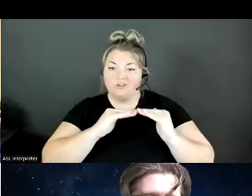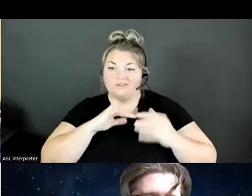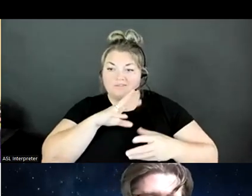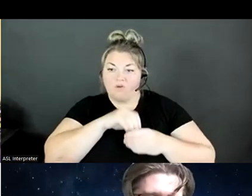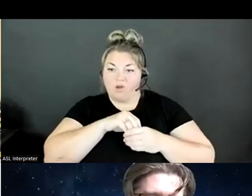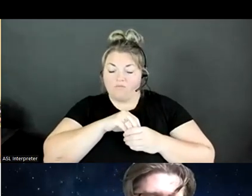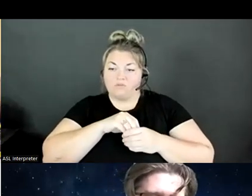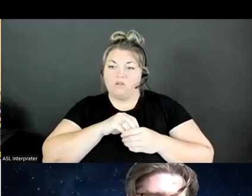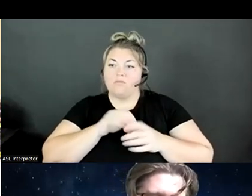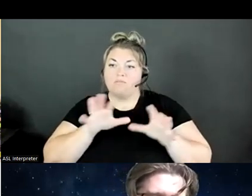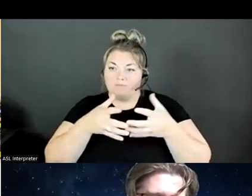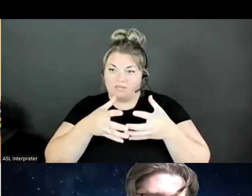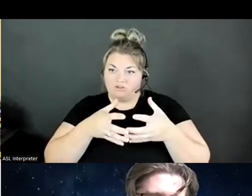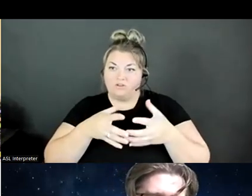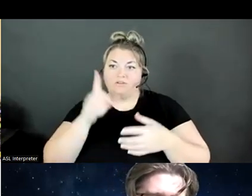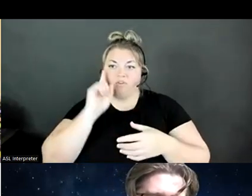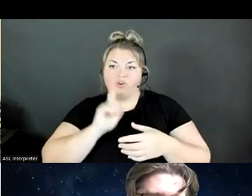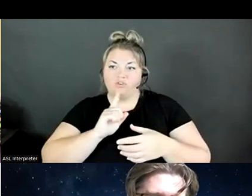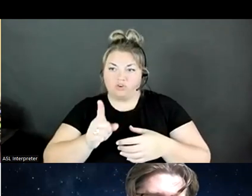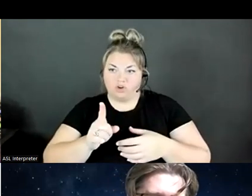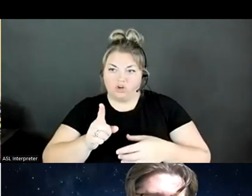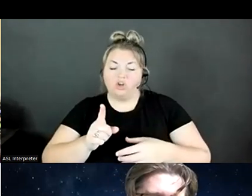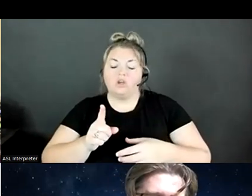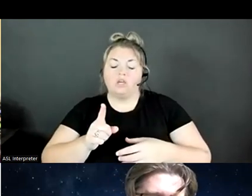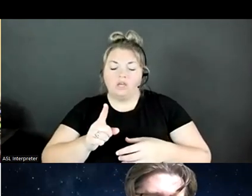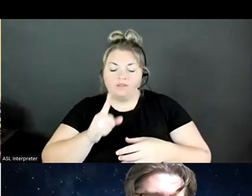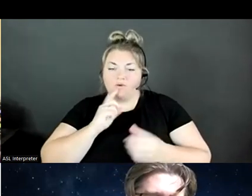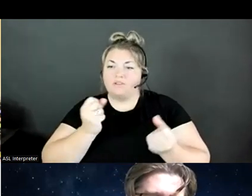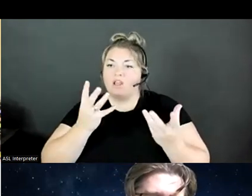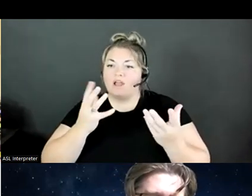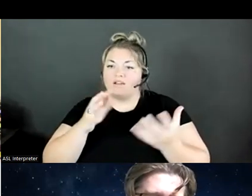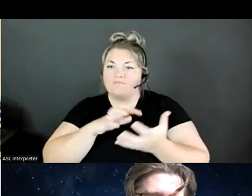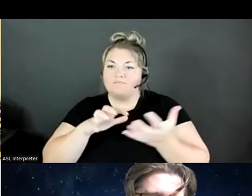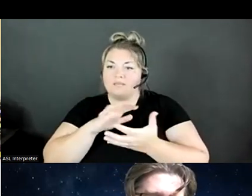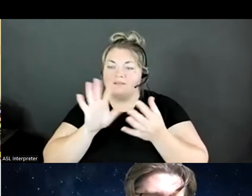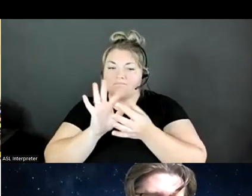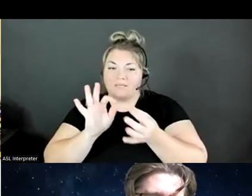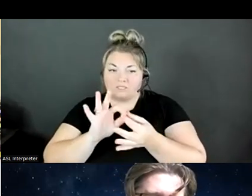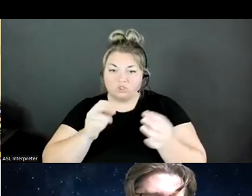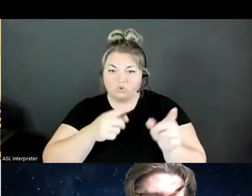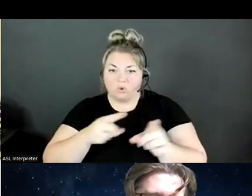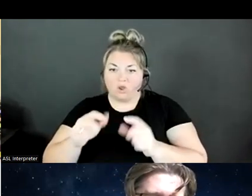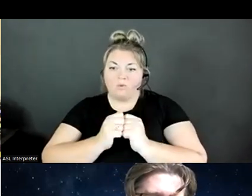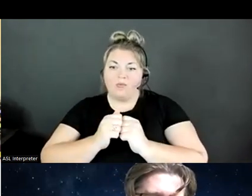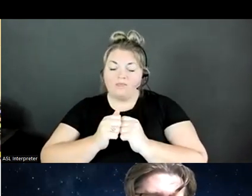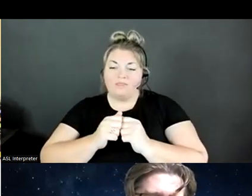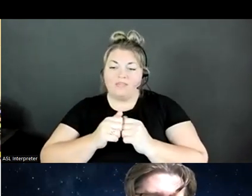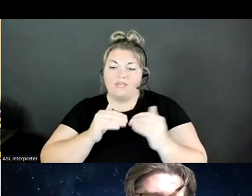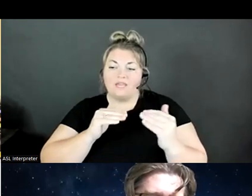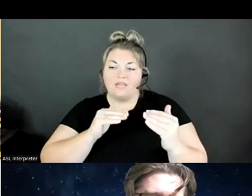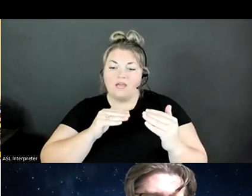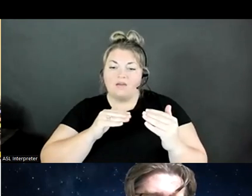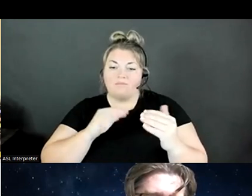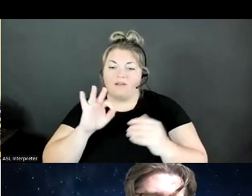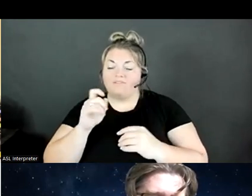population, for sure, there's a lot of mixed messages going on with the offender population, how we'll